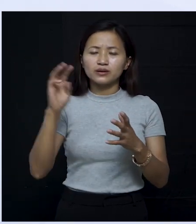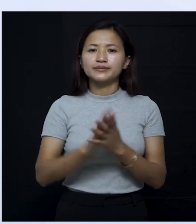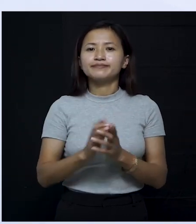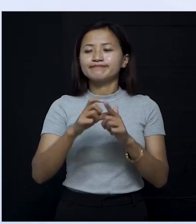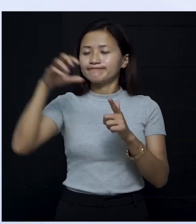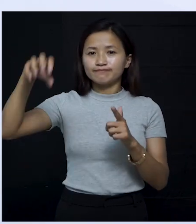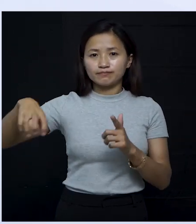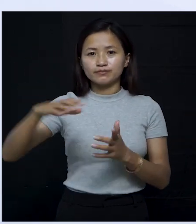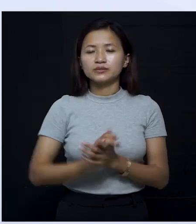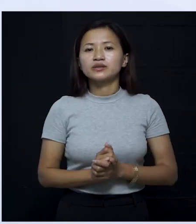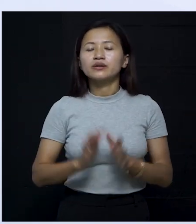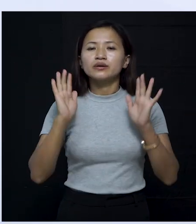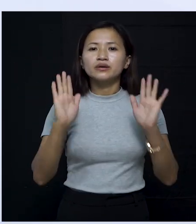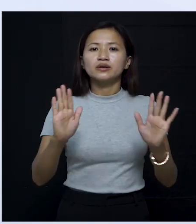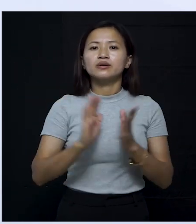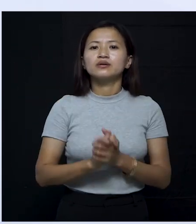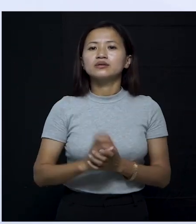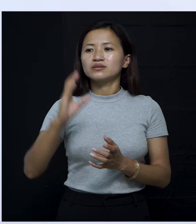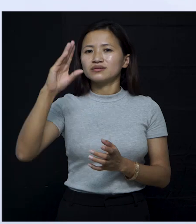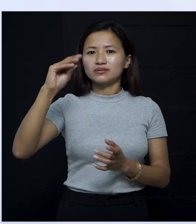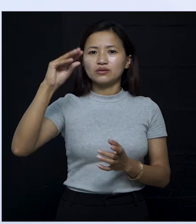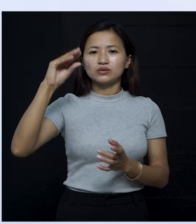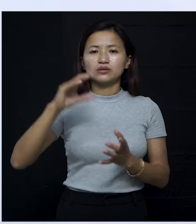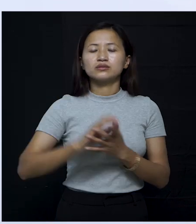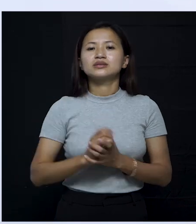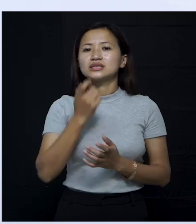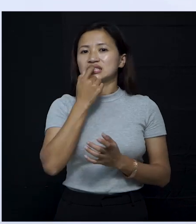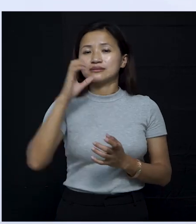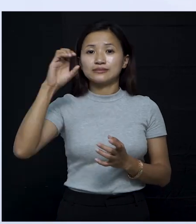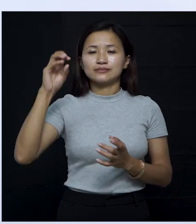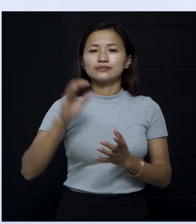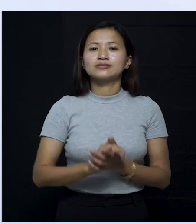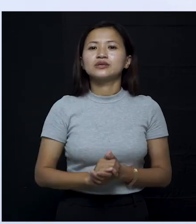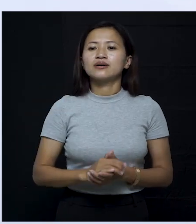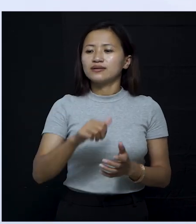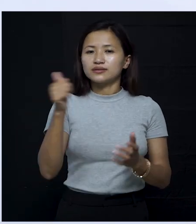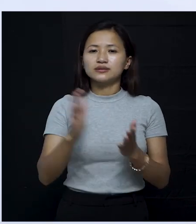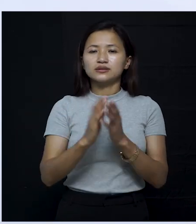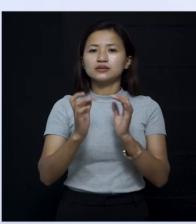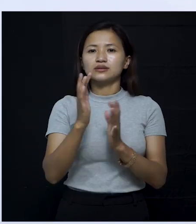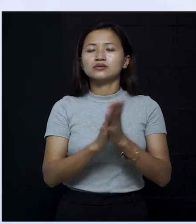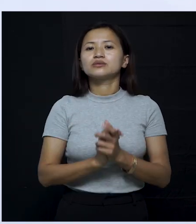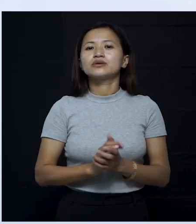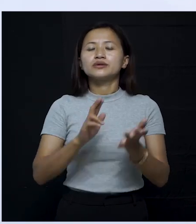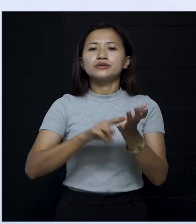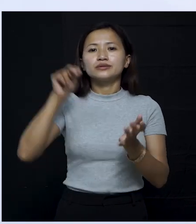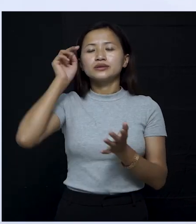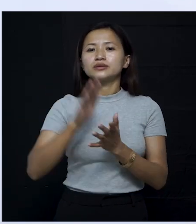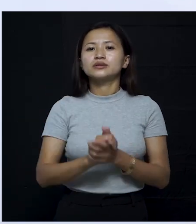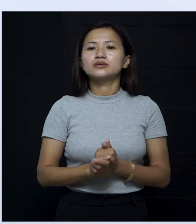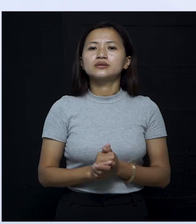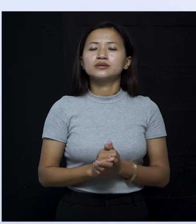isn't it? Then we also have this cotton, okay? Cotton is also another cash crop of the Nagas. And